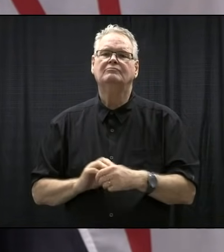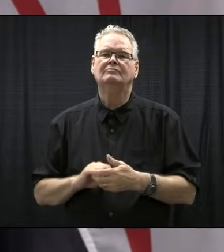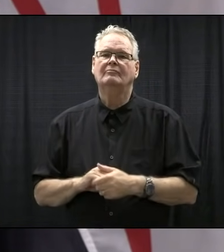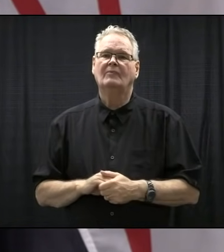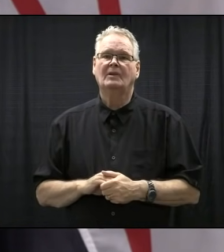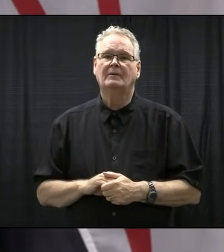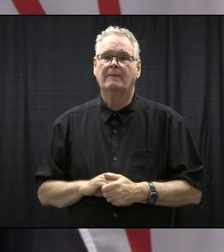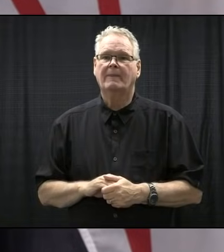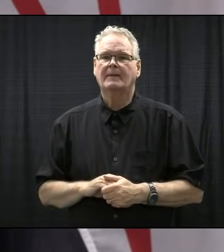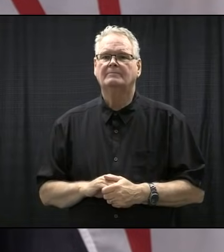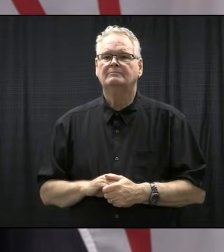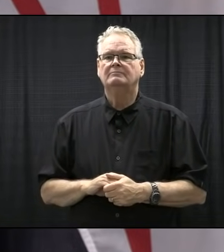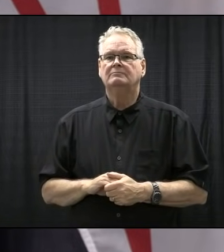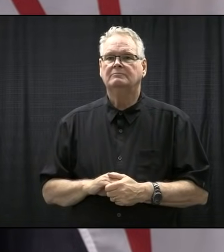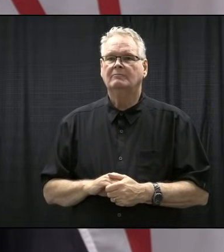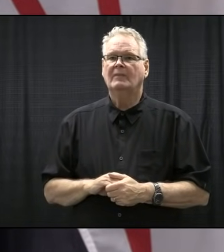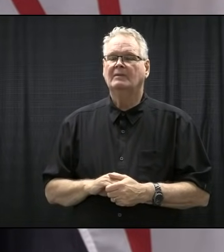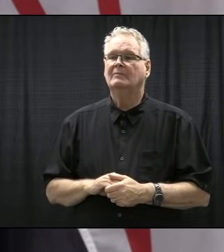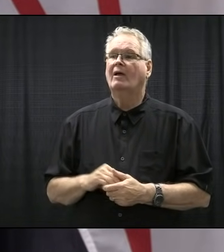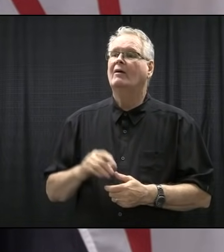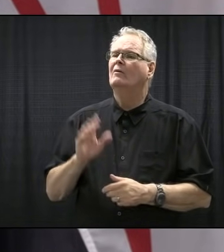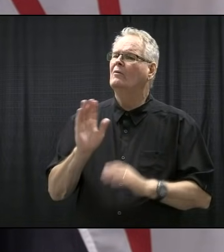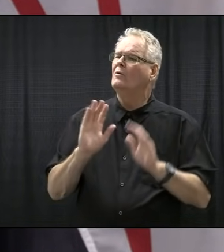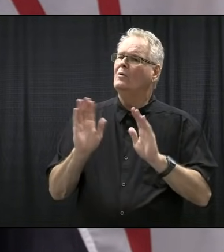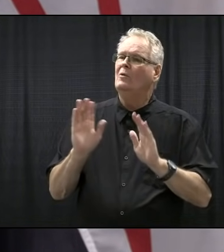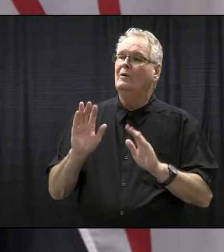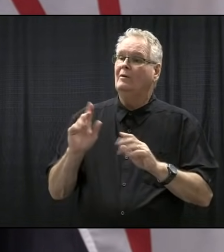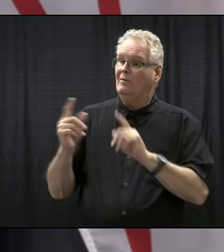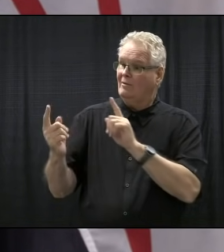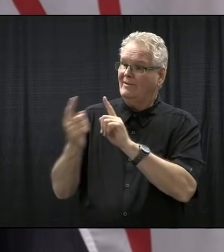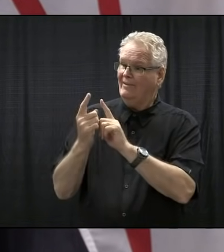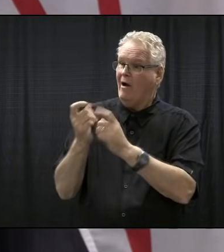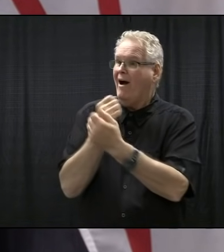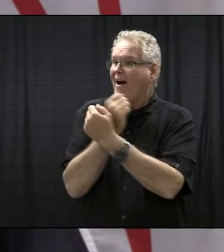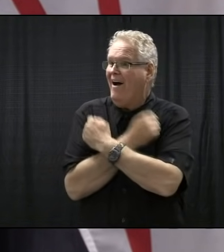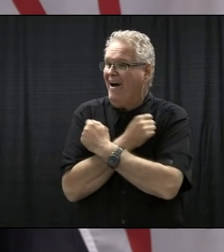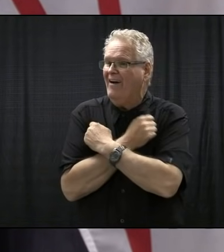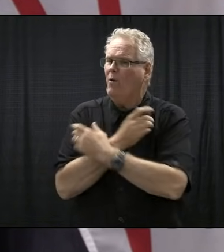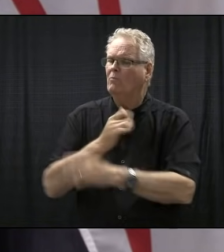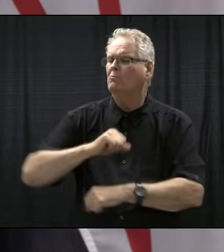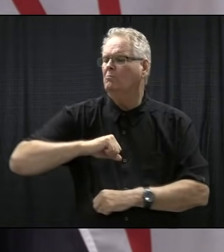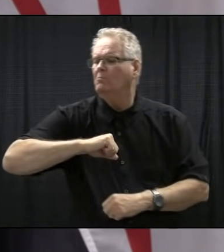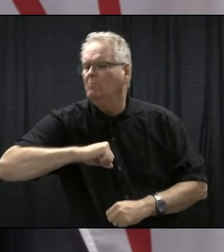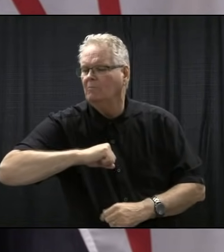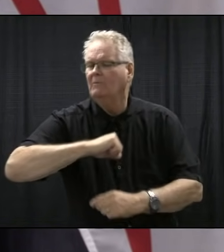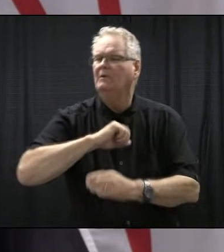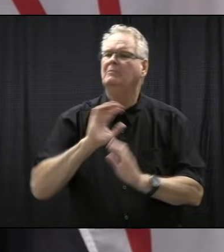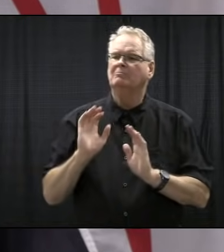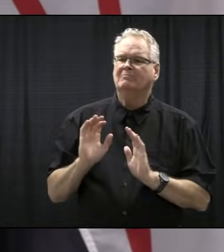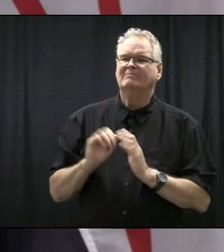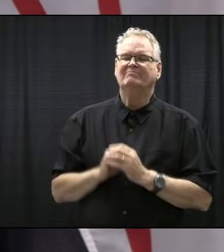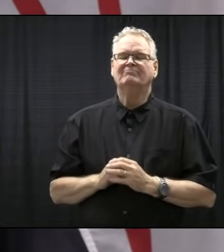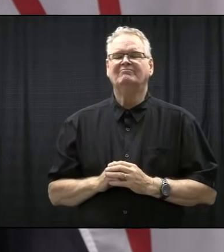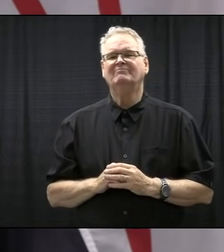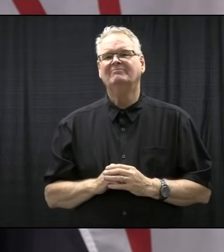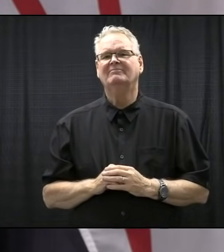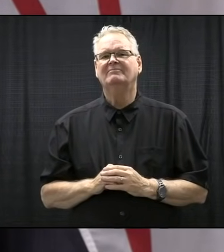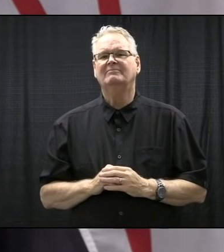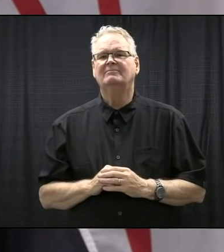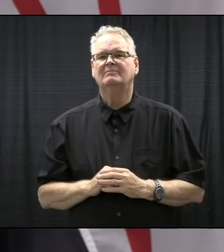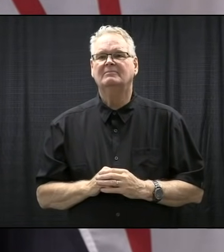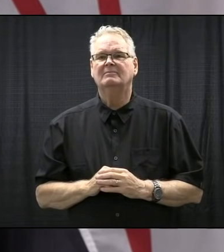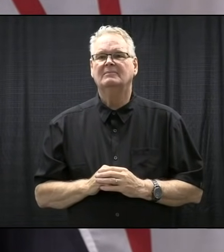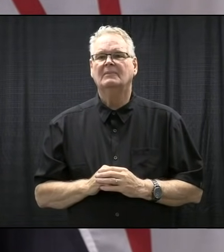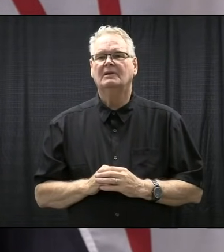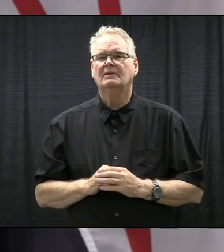importantly, stay home if you have even one symptom and get tested. If your child has symptoms, keep them home. Even